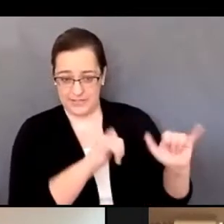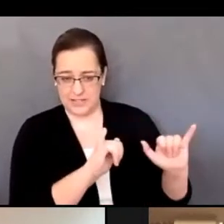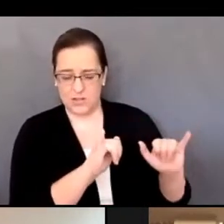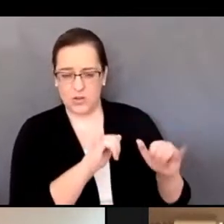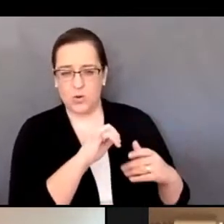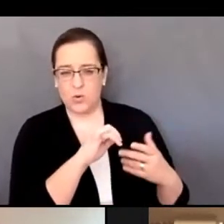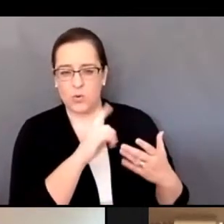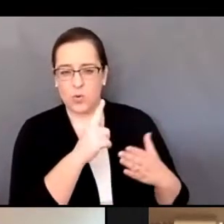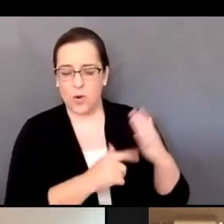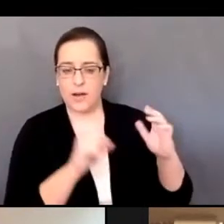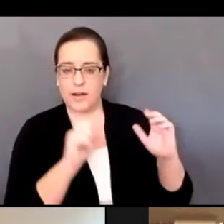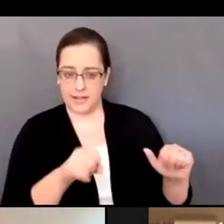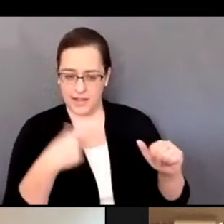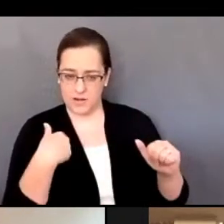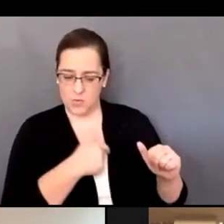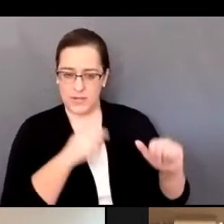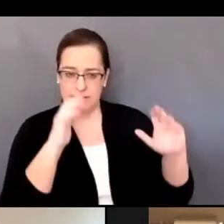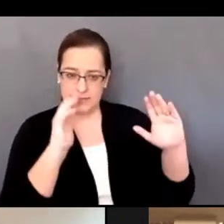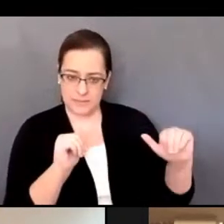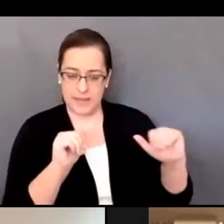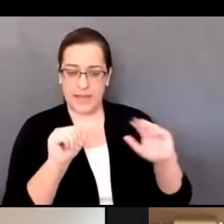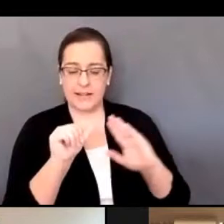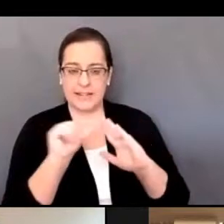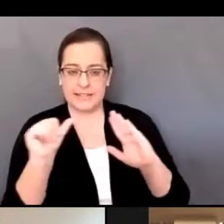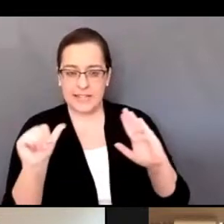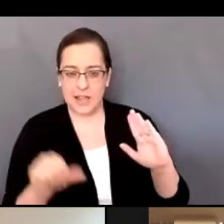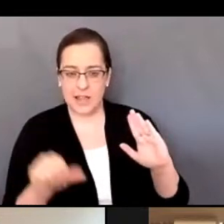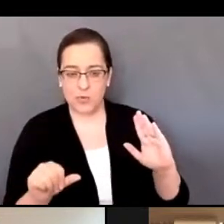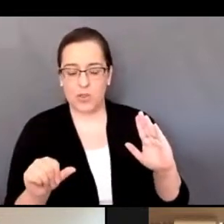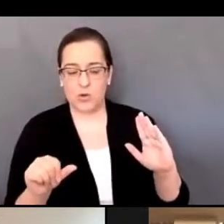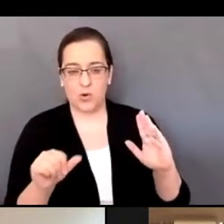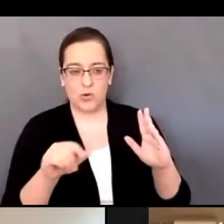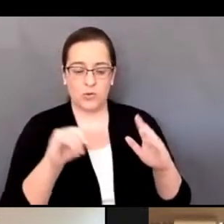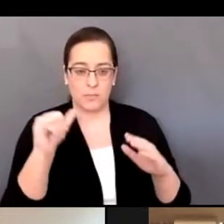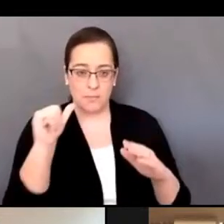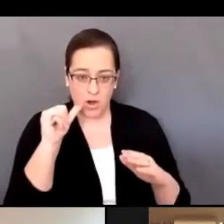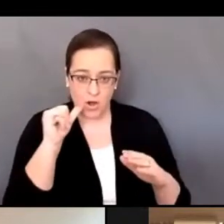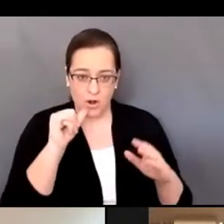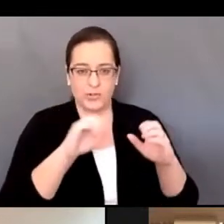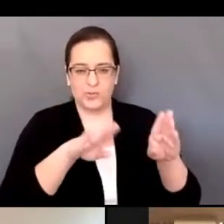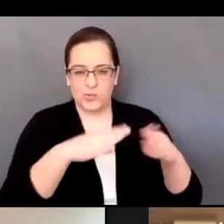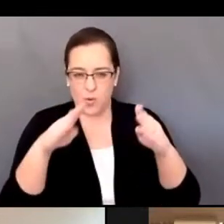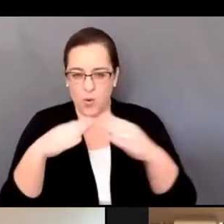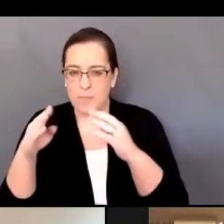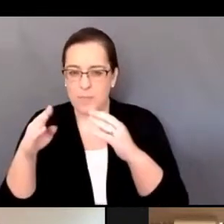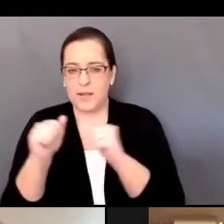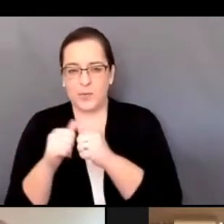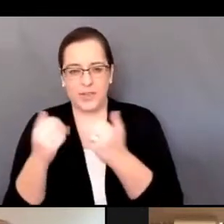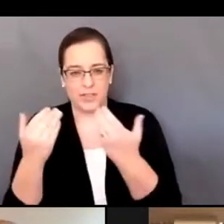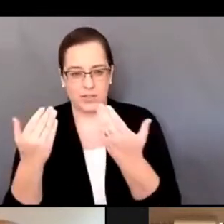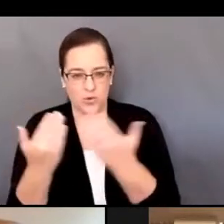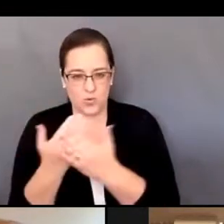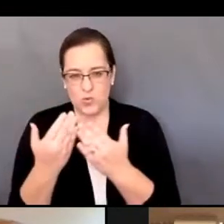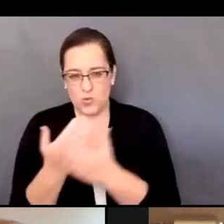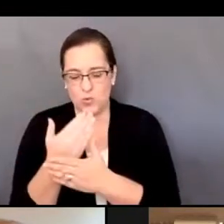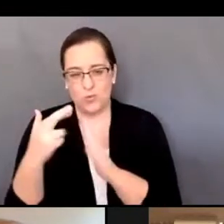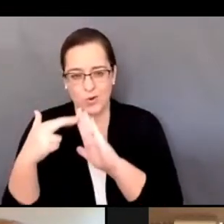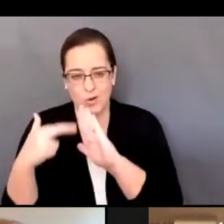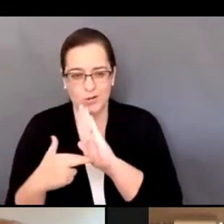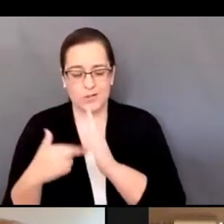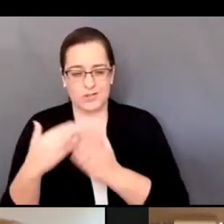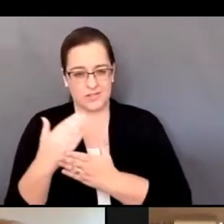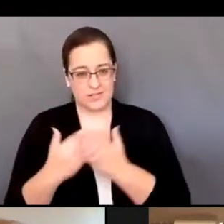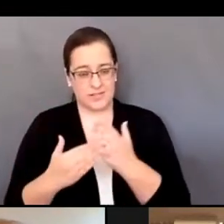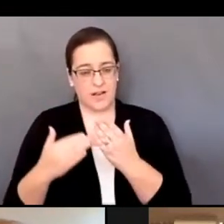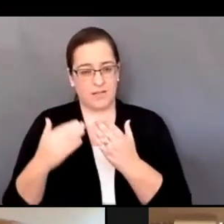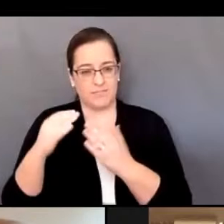What can we expect as Amarillo bars reopen with new guidelines tonight? And some of them, we had